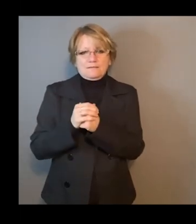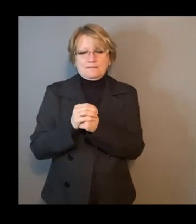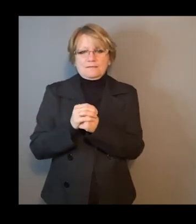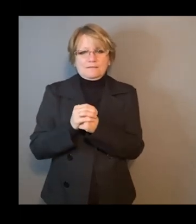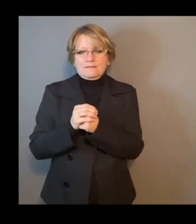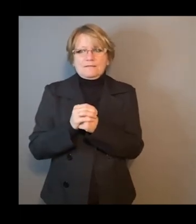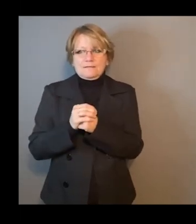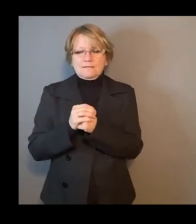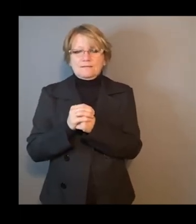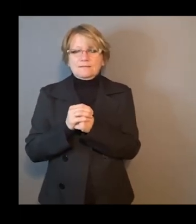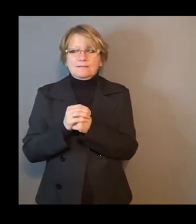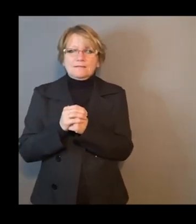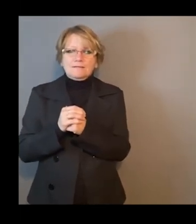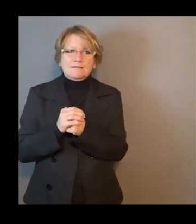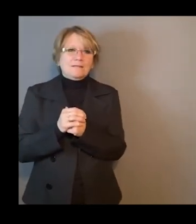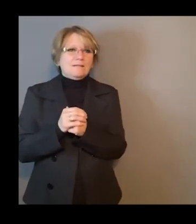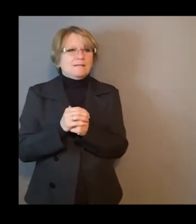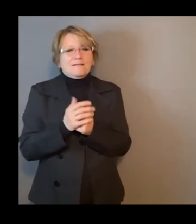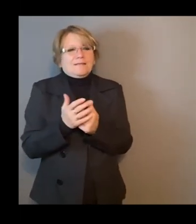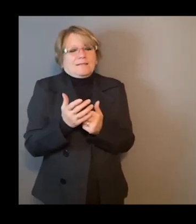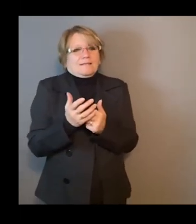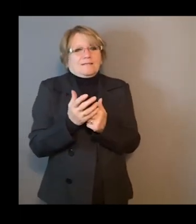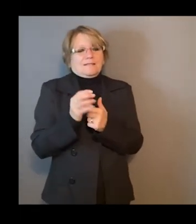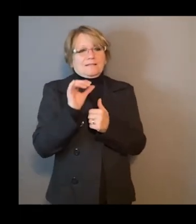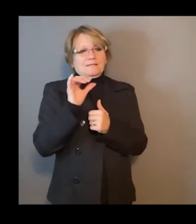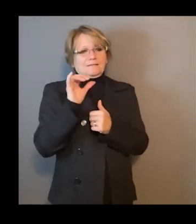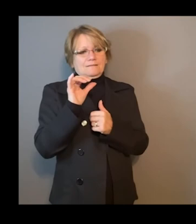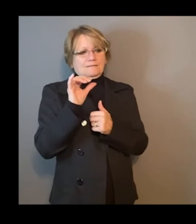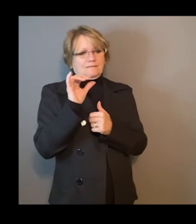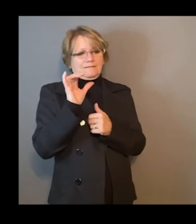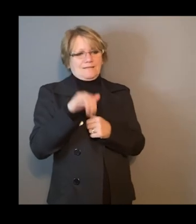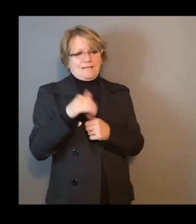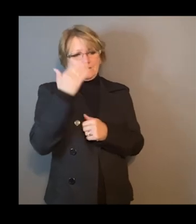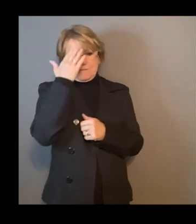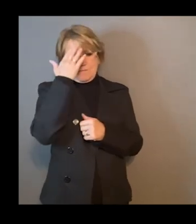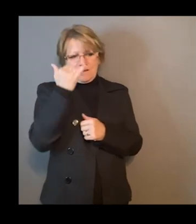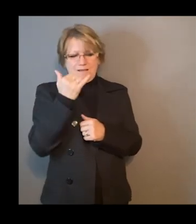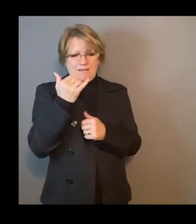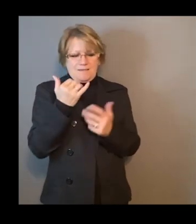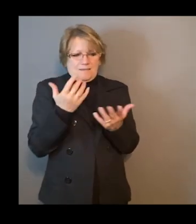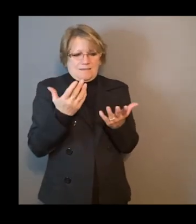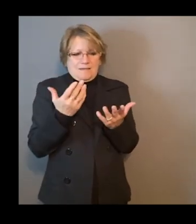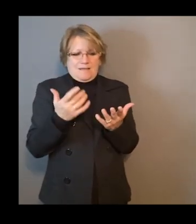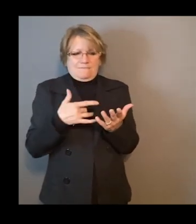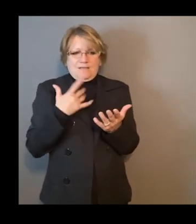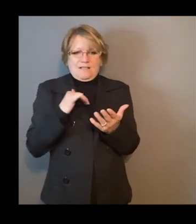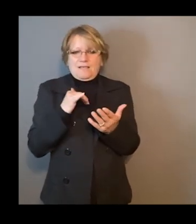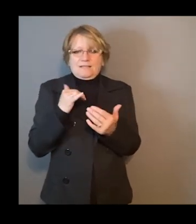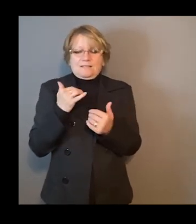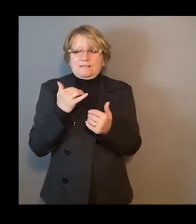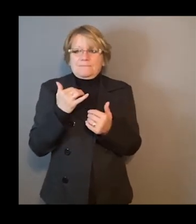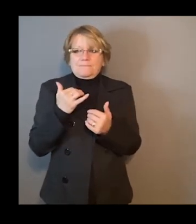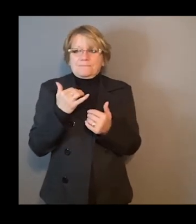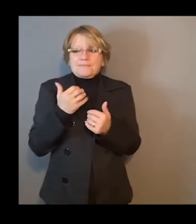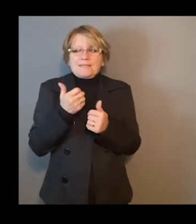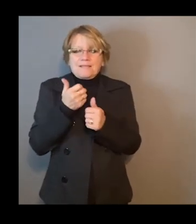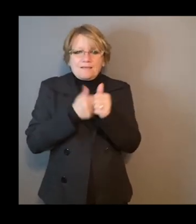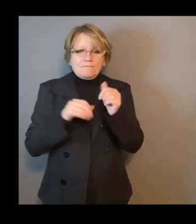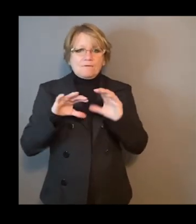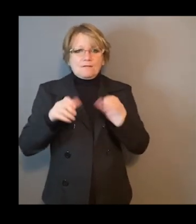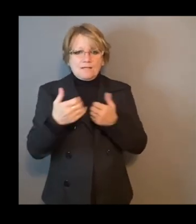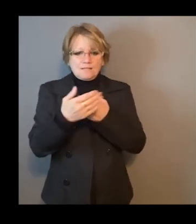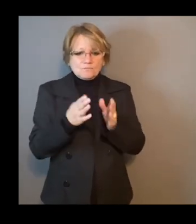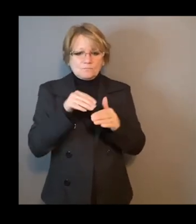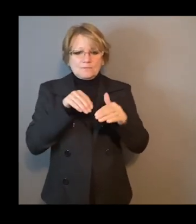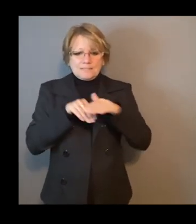favorite teacher, not because he knew me outside of the classroom. It's because, like, when you're in the classroom with Aang, every single one of Aang's classrooms that